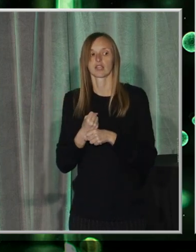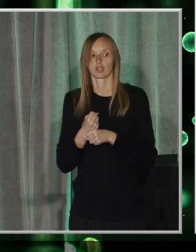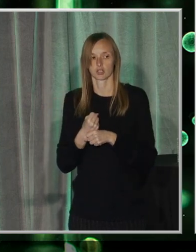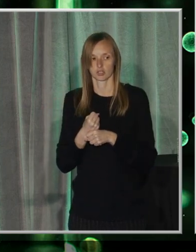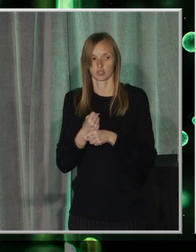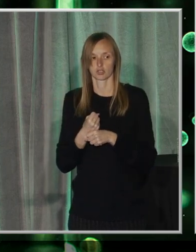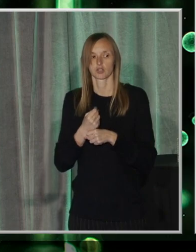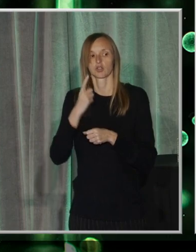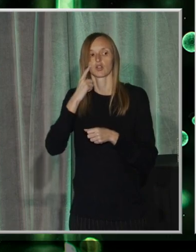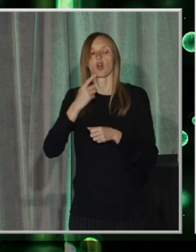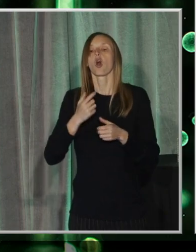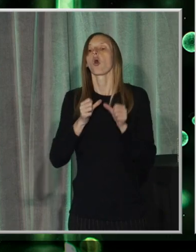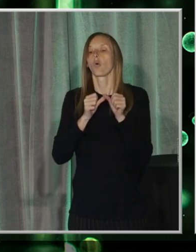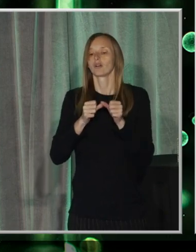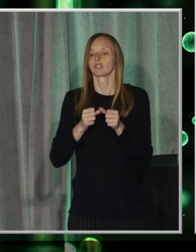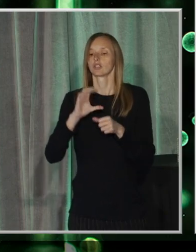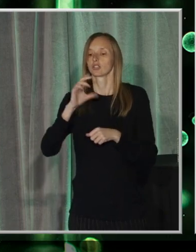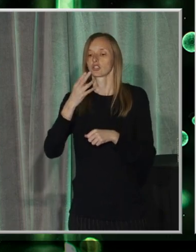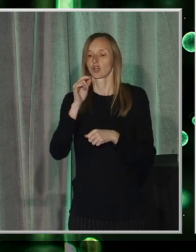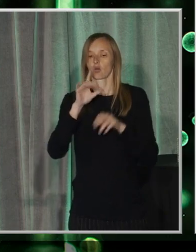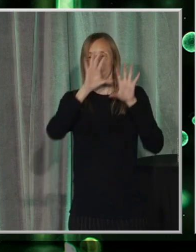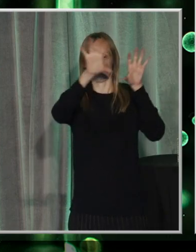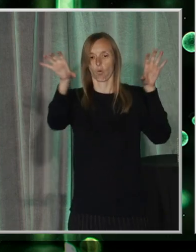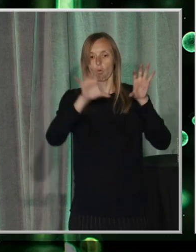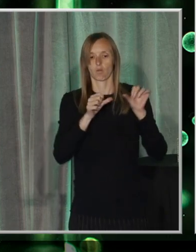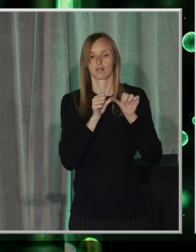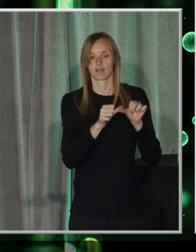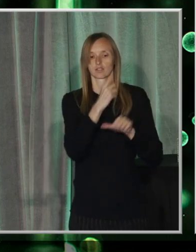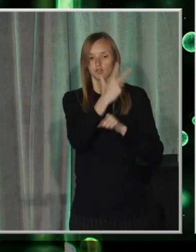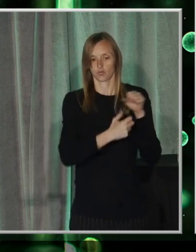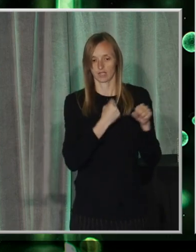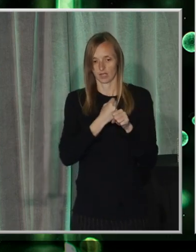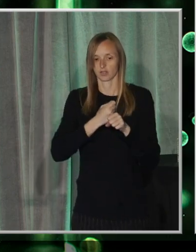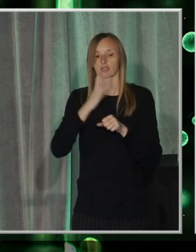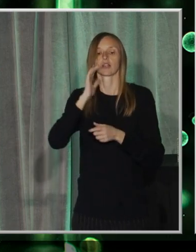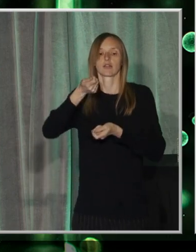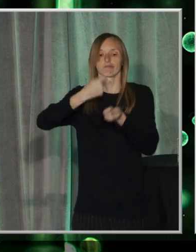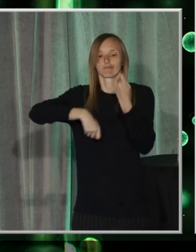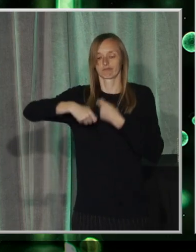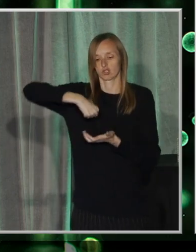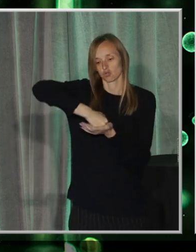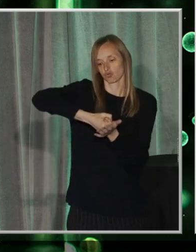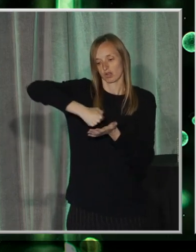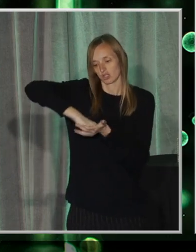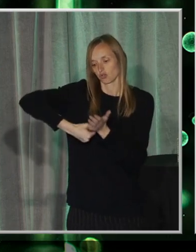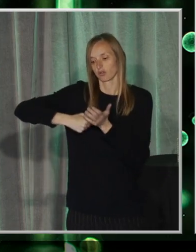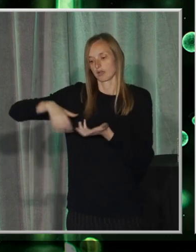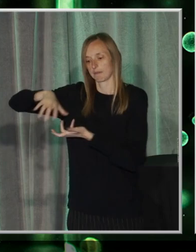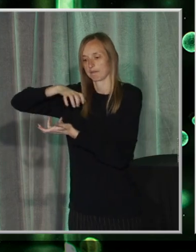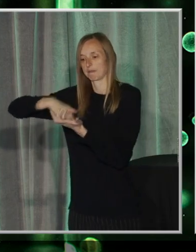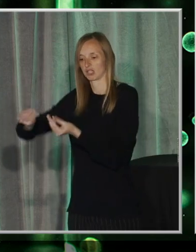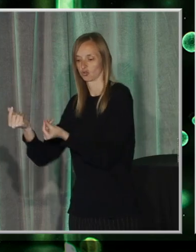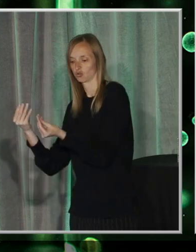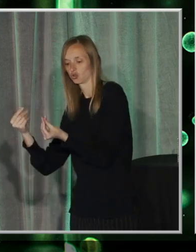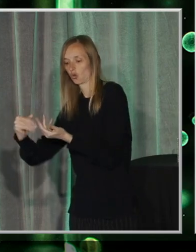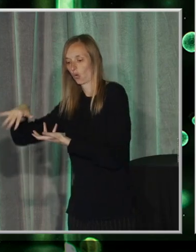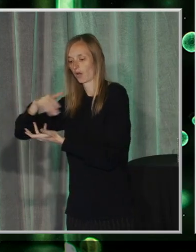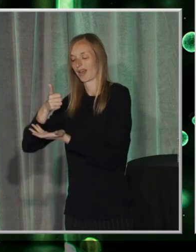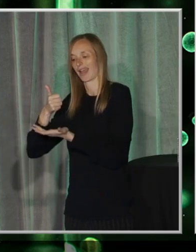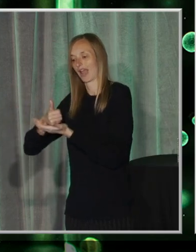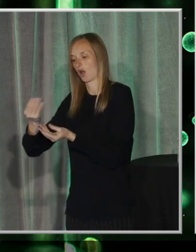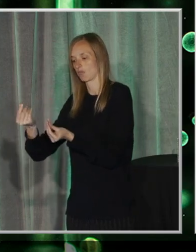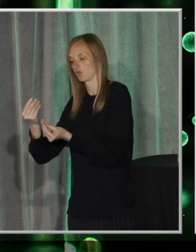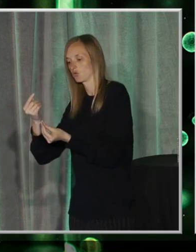to replace the charcoal where we'll be crushing them and mix it with soil so that it can even help the